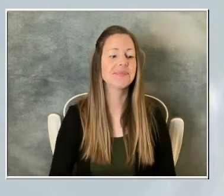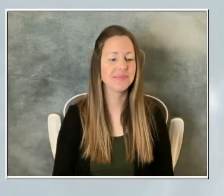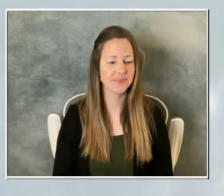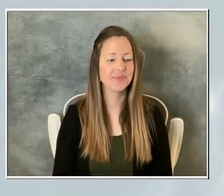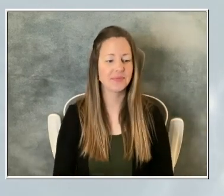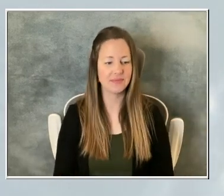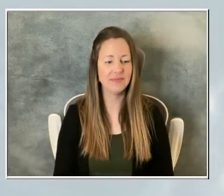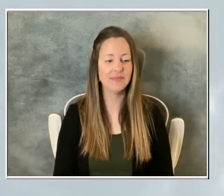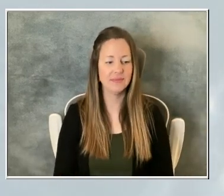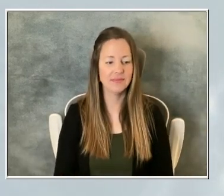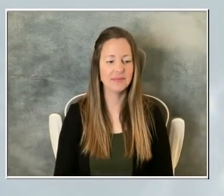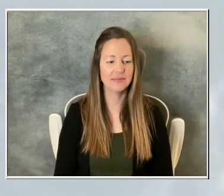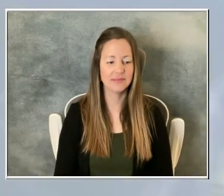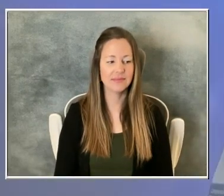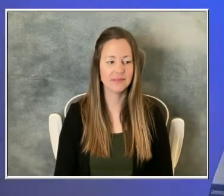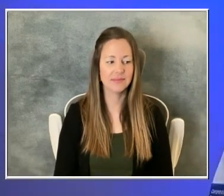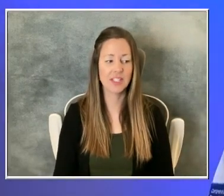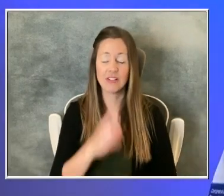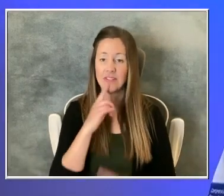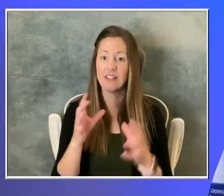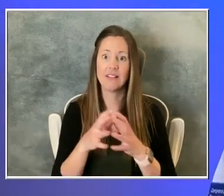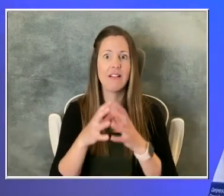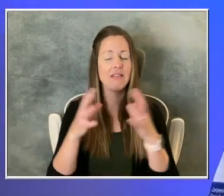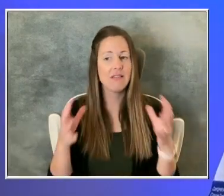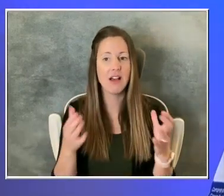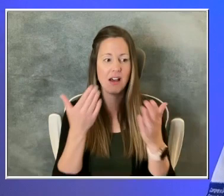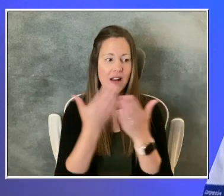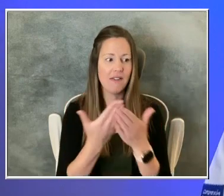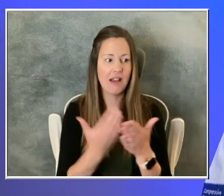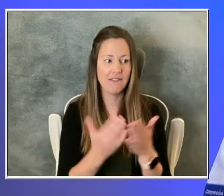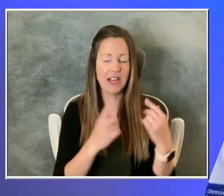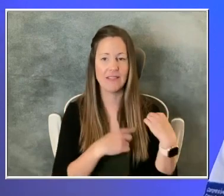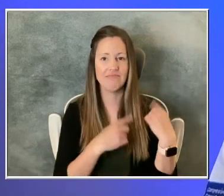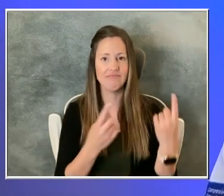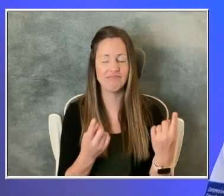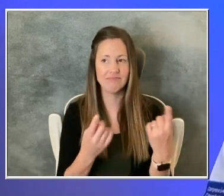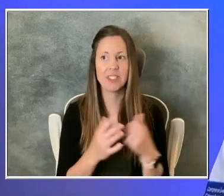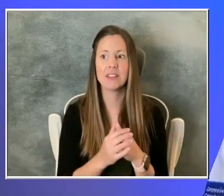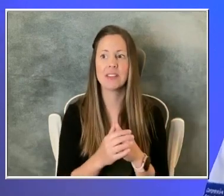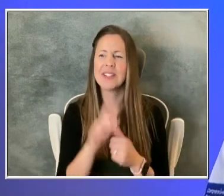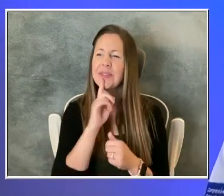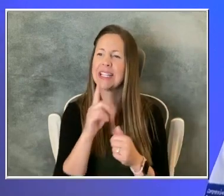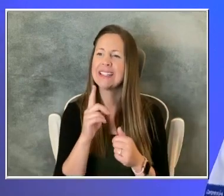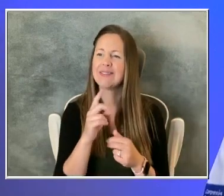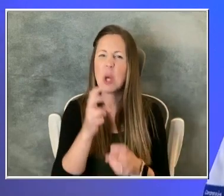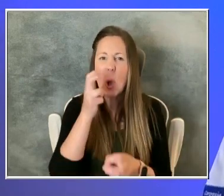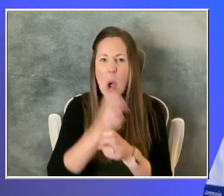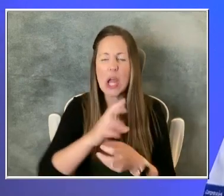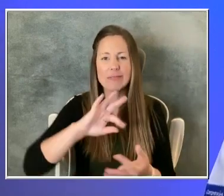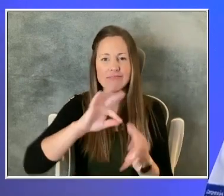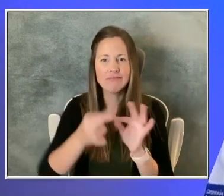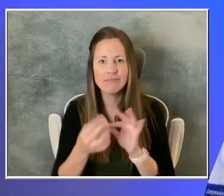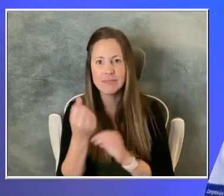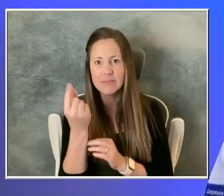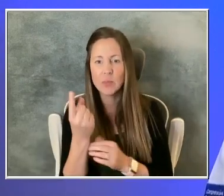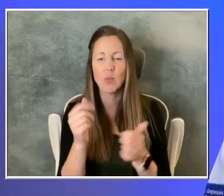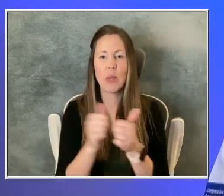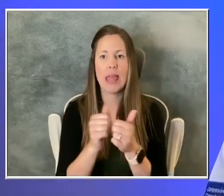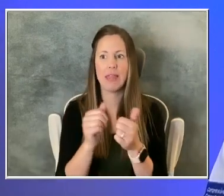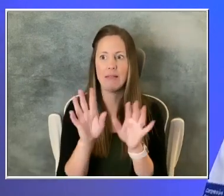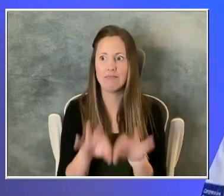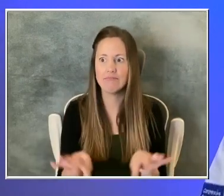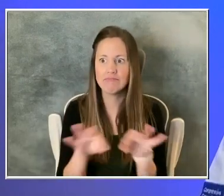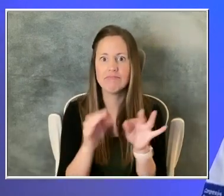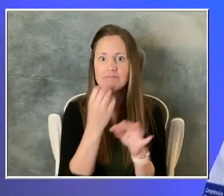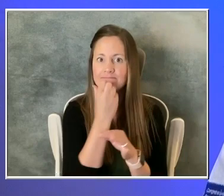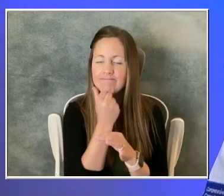been a lot of evidence over the years that has been somewhat difficult to interpret regarding the value of exercise